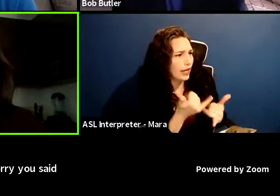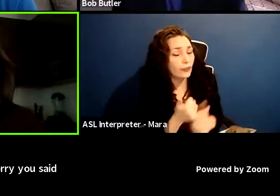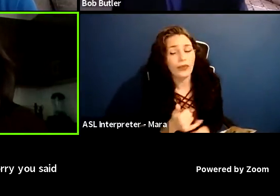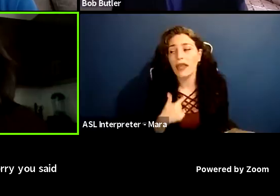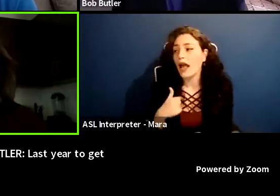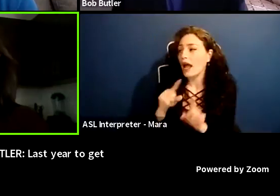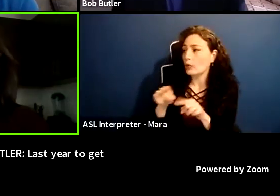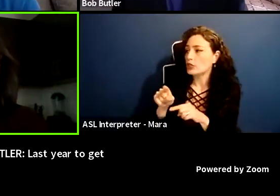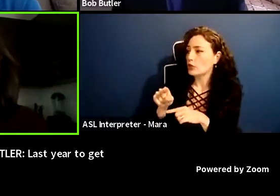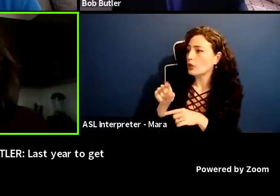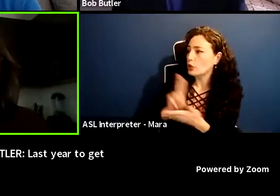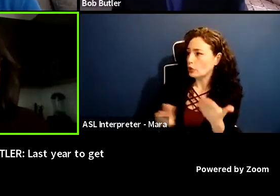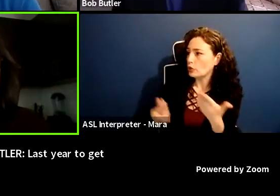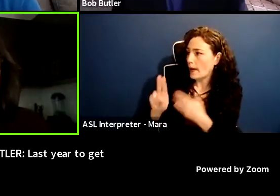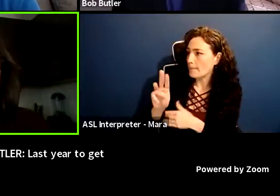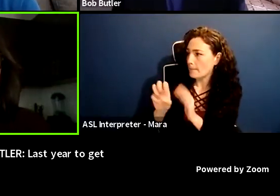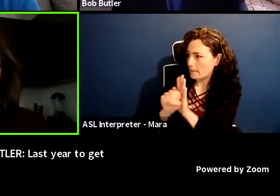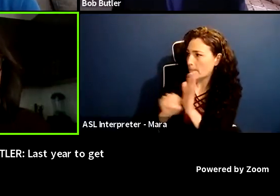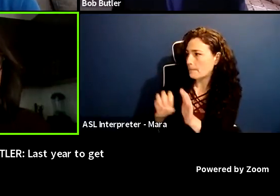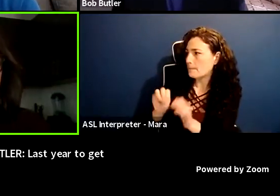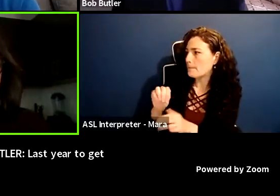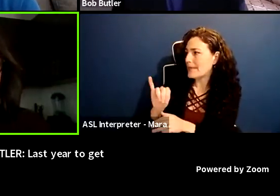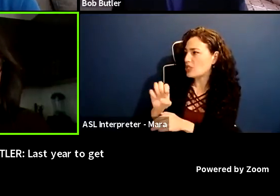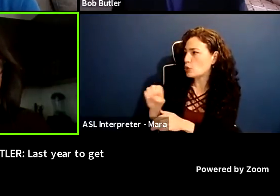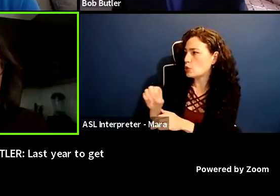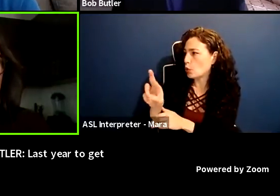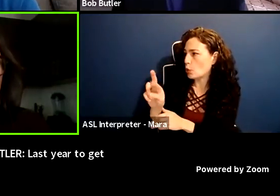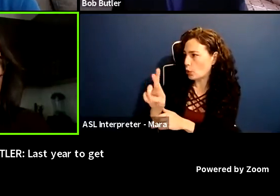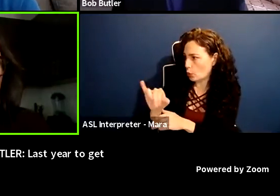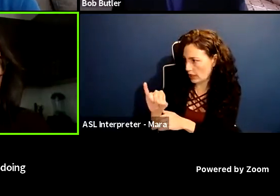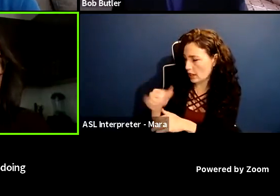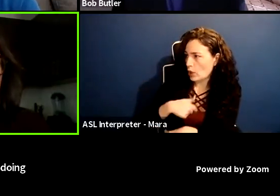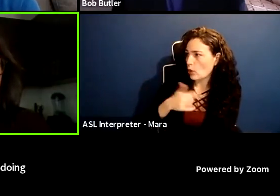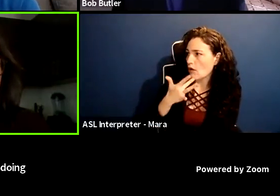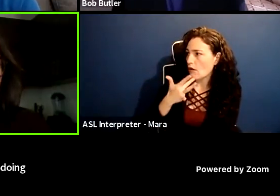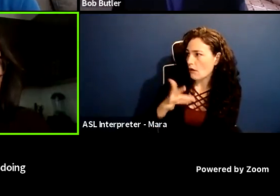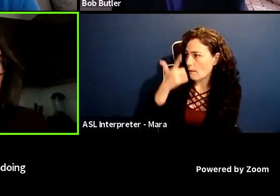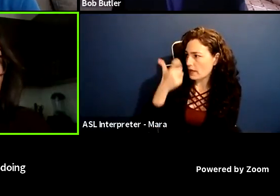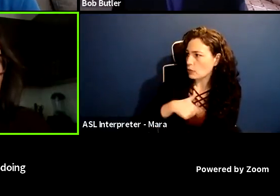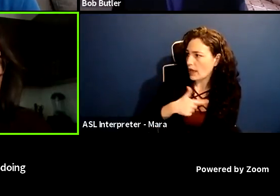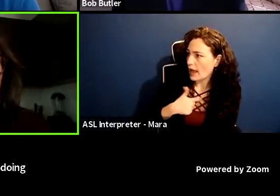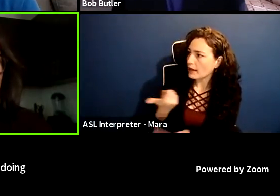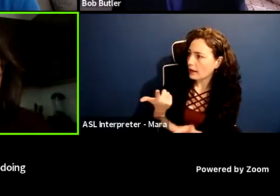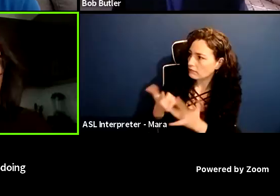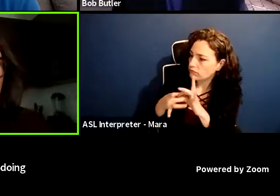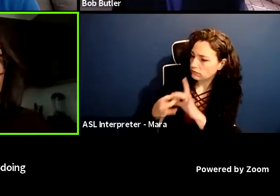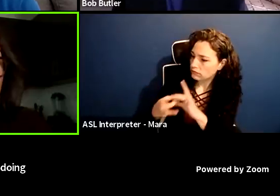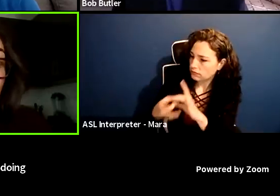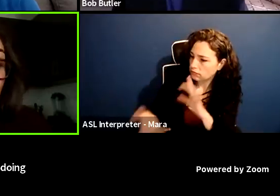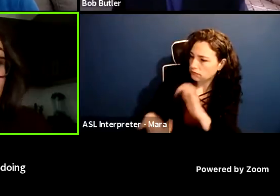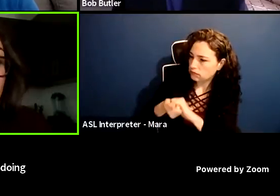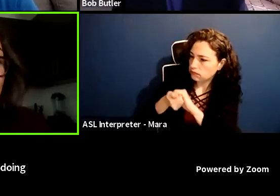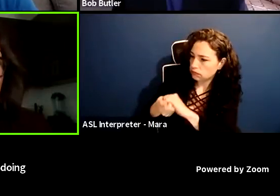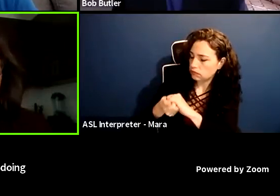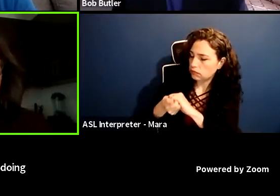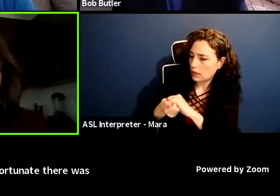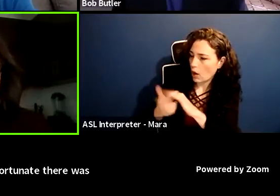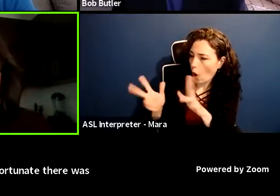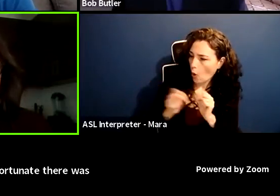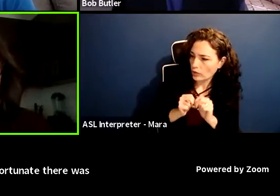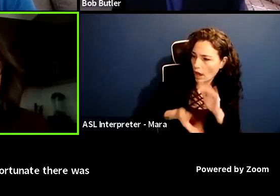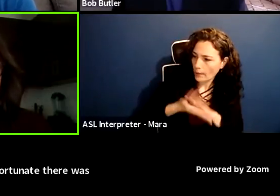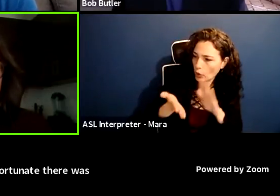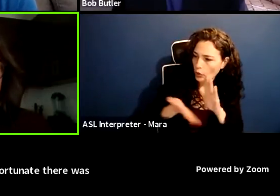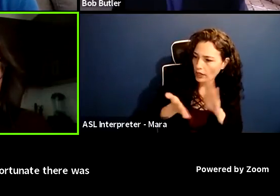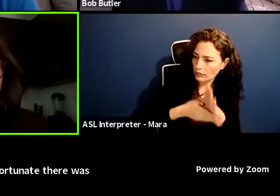were fortunate that we had an NBC affiliate there that was actually owned and operated by our university, but